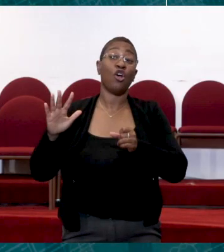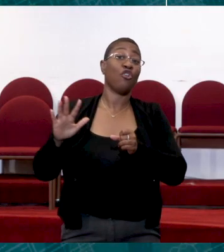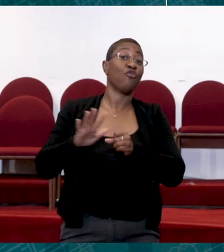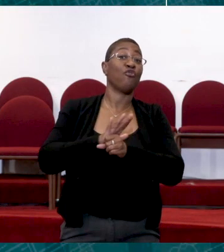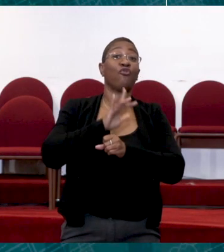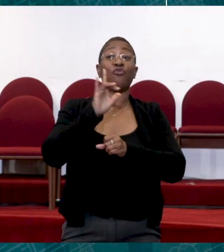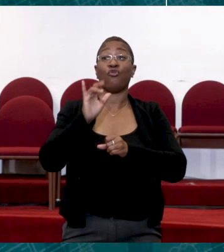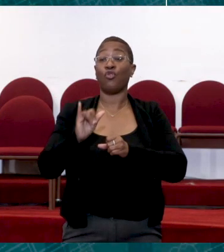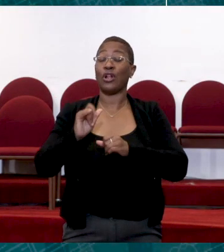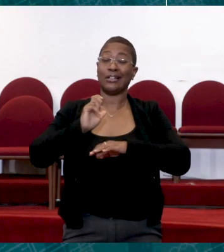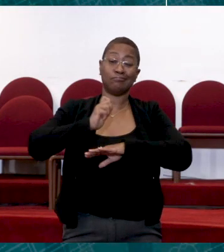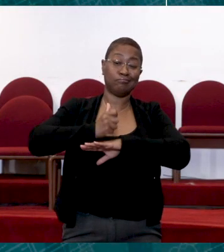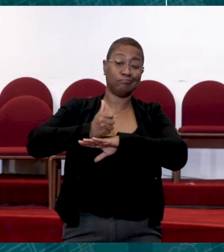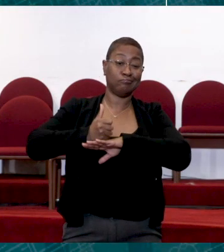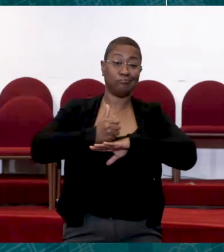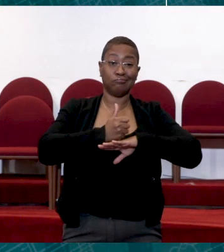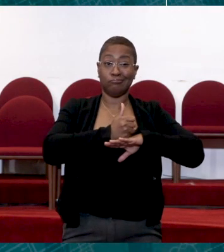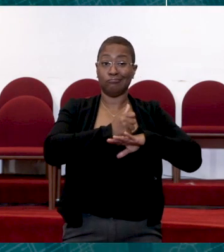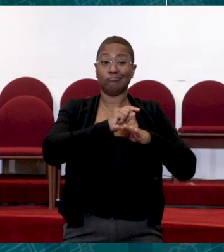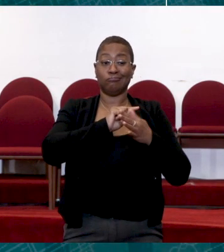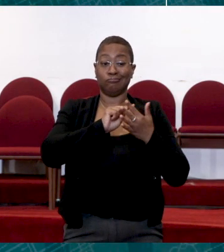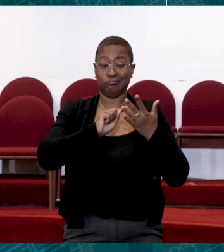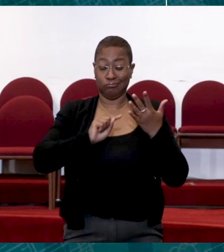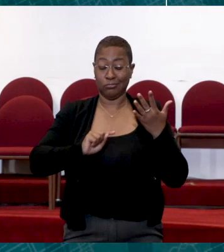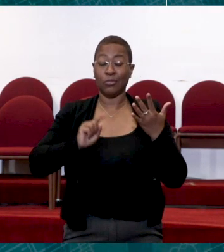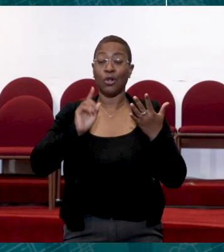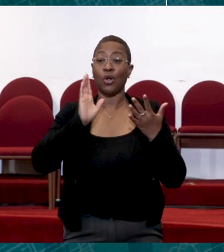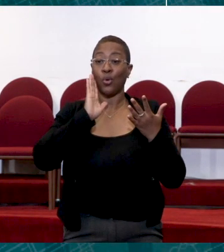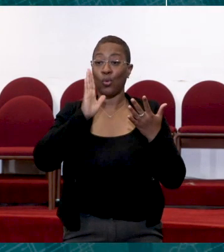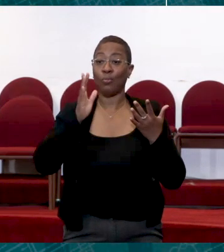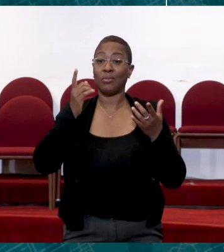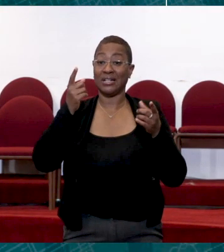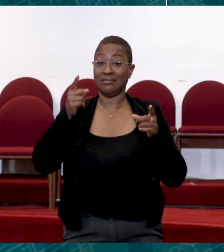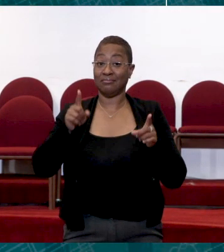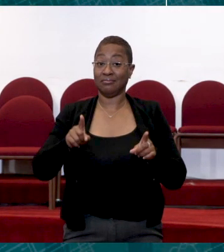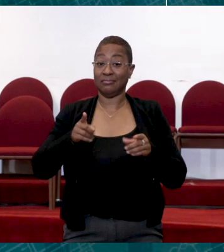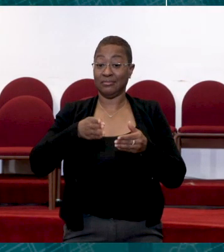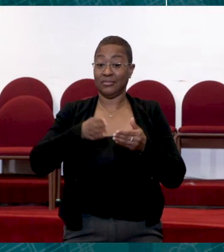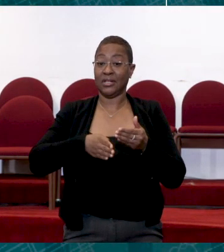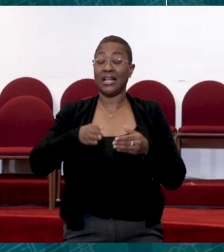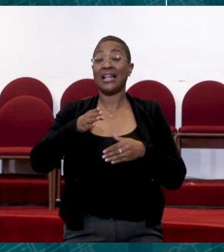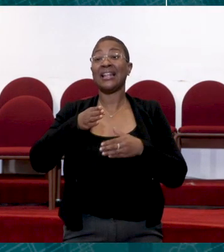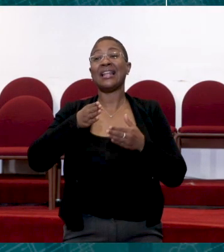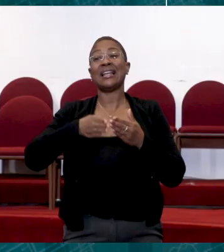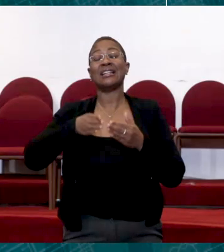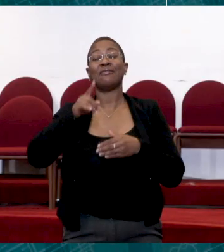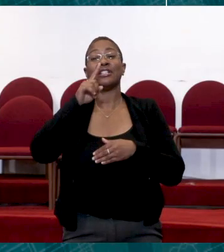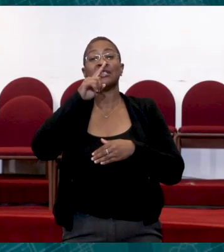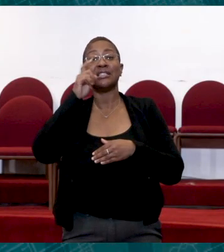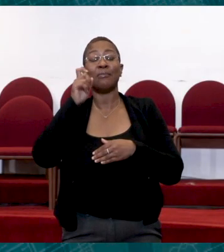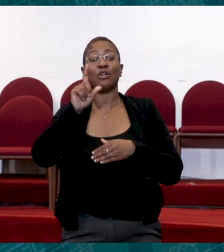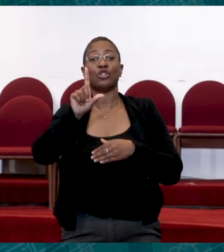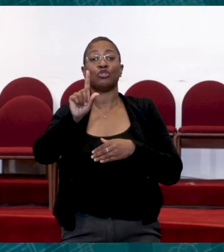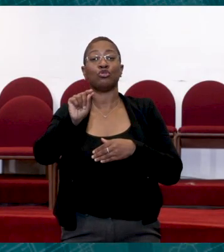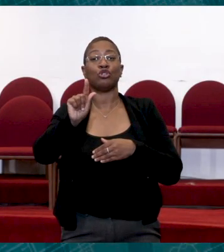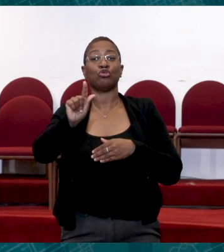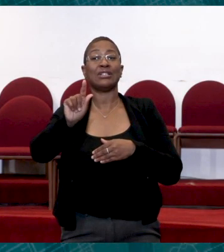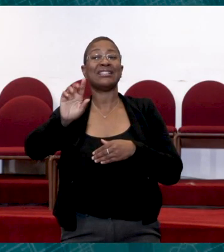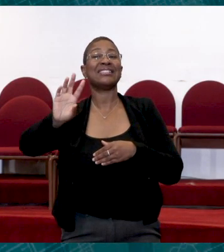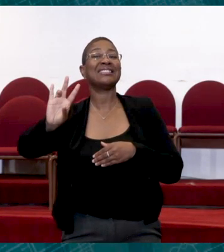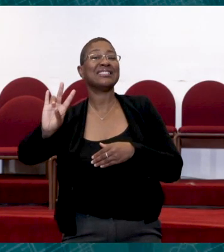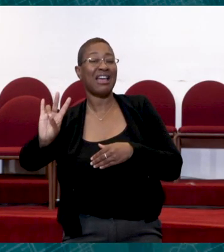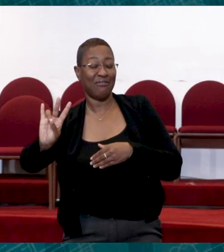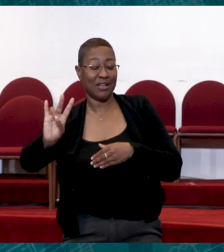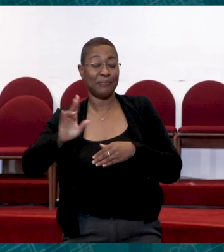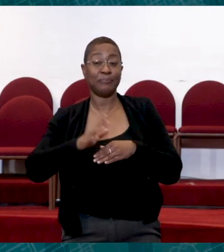similar to the steps that we talked about for Van Dyke Lynch will be done by summer 2027. So next we're going to bring